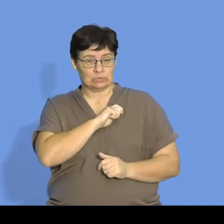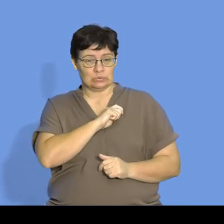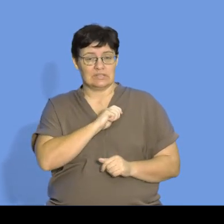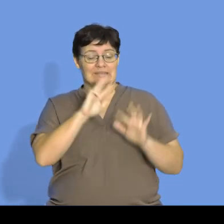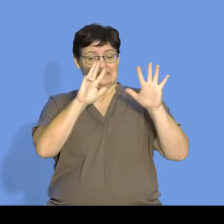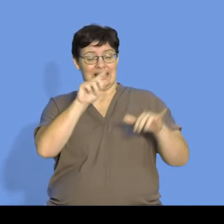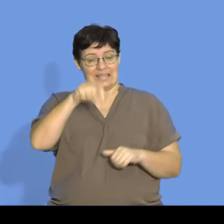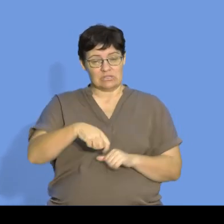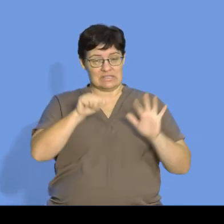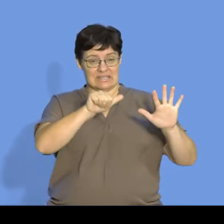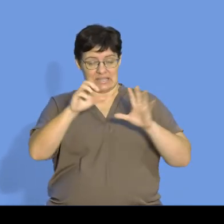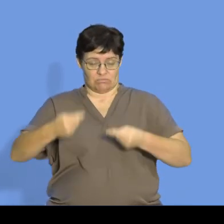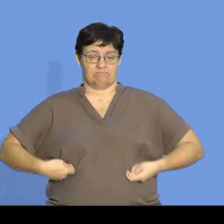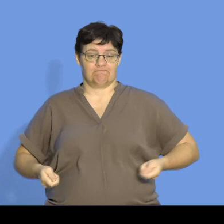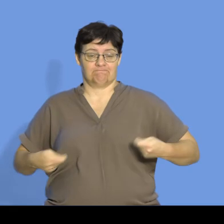actually spent